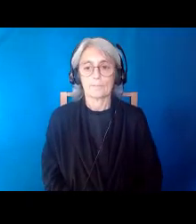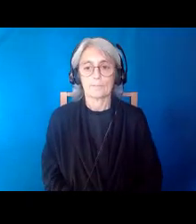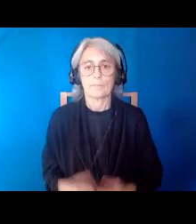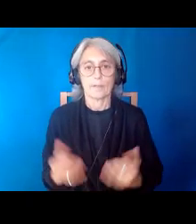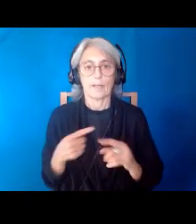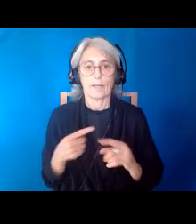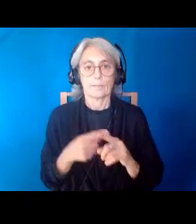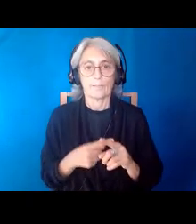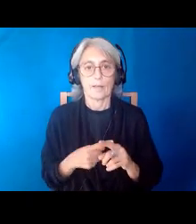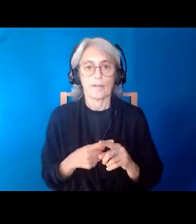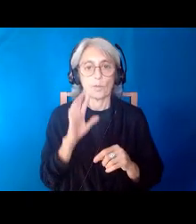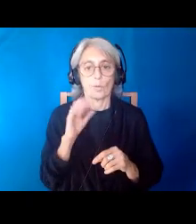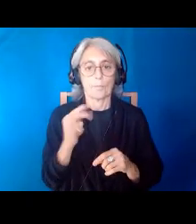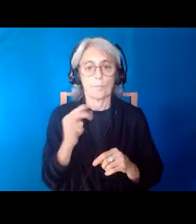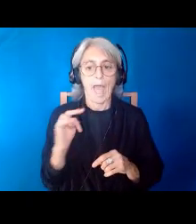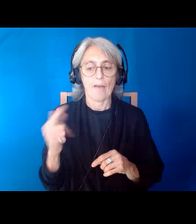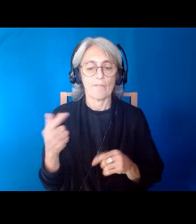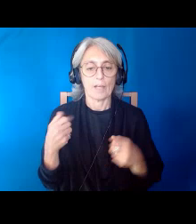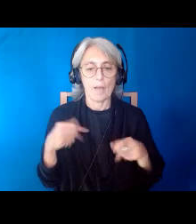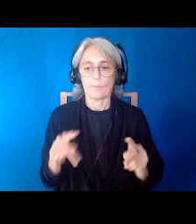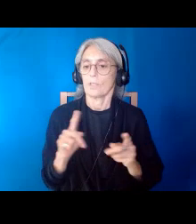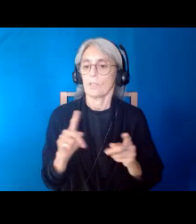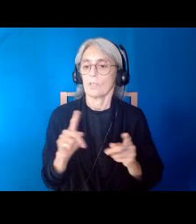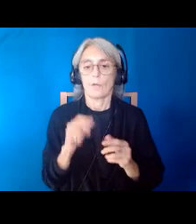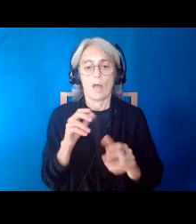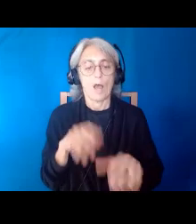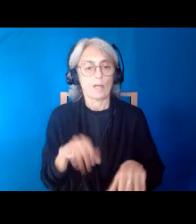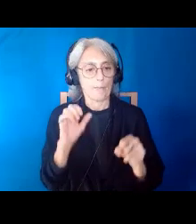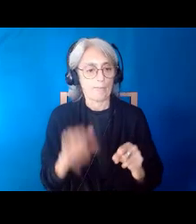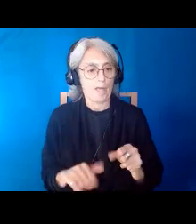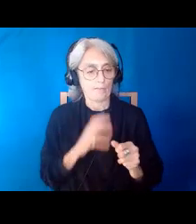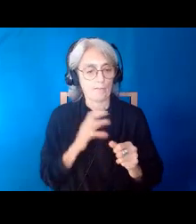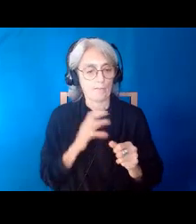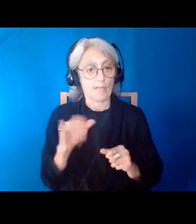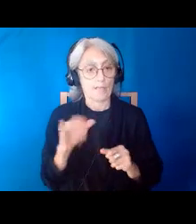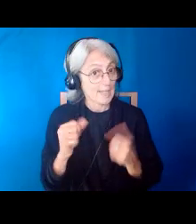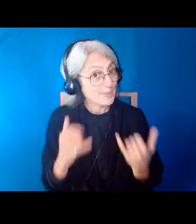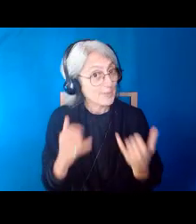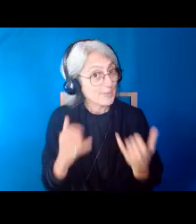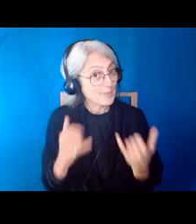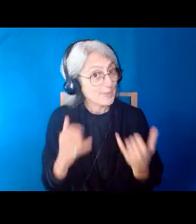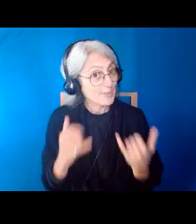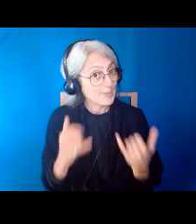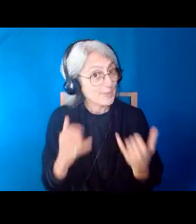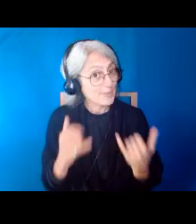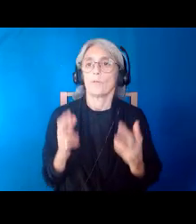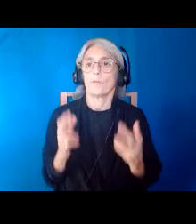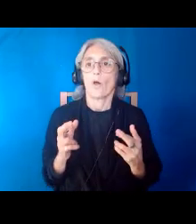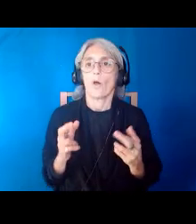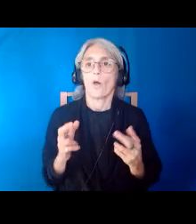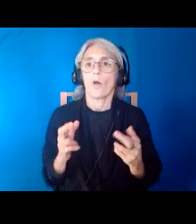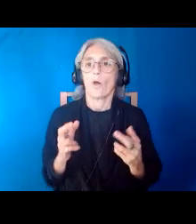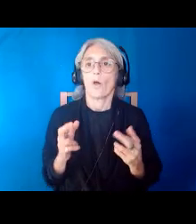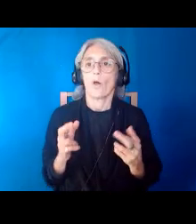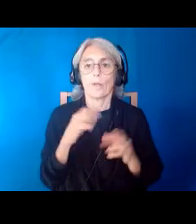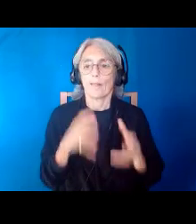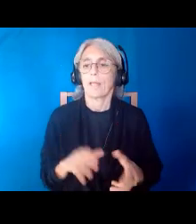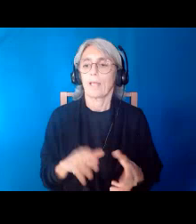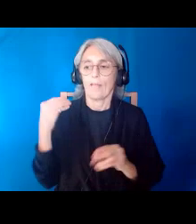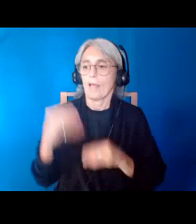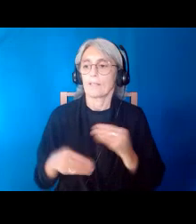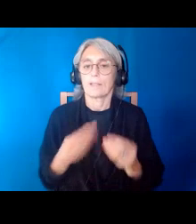be having the opportunity to adopt this formally, and that is today. And we hope that we leave a legacy, a blueprint for